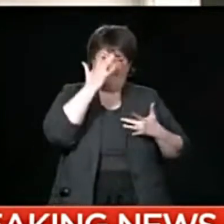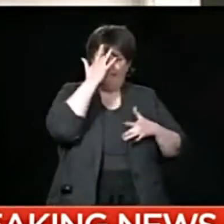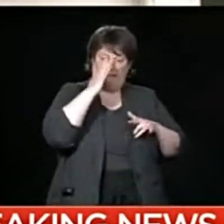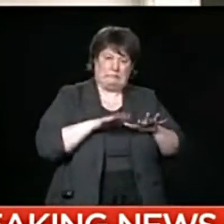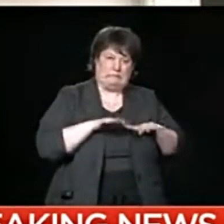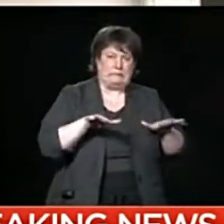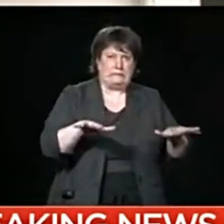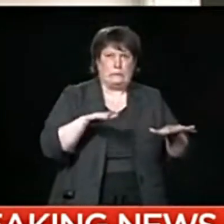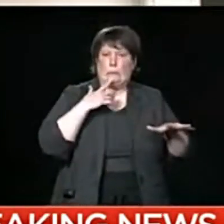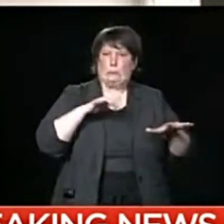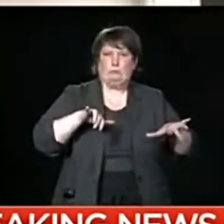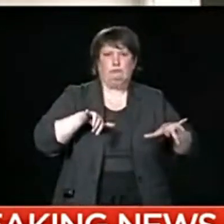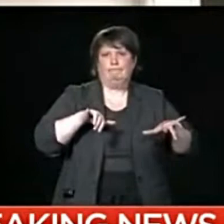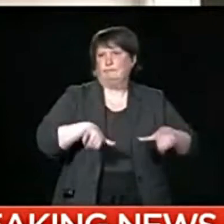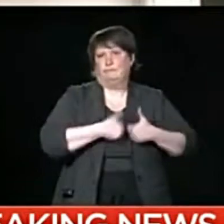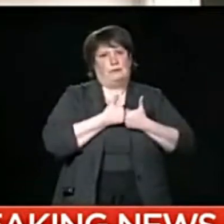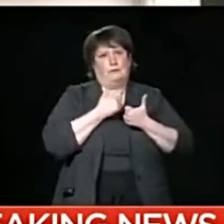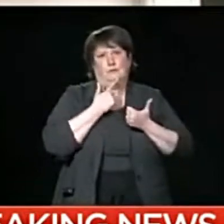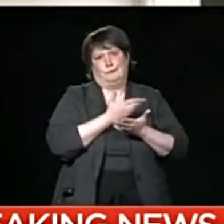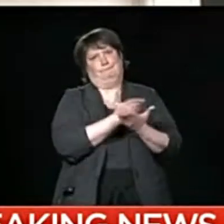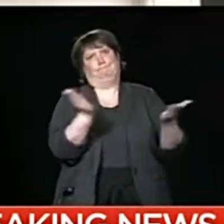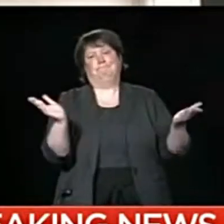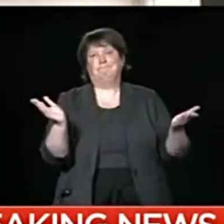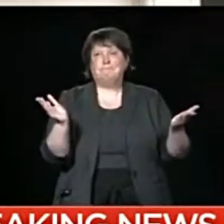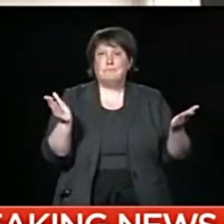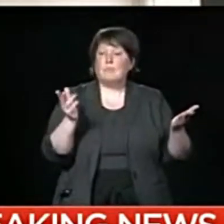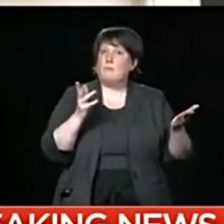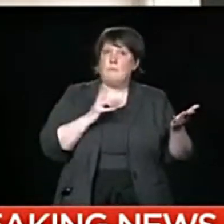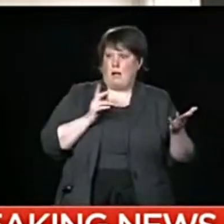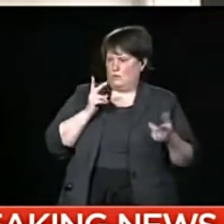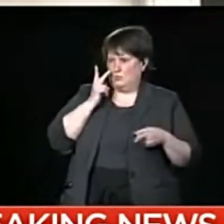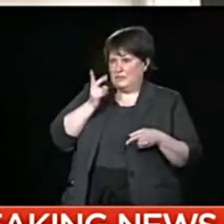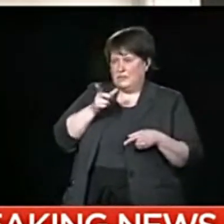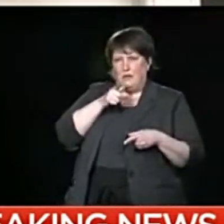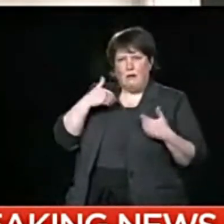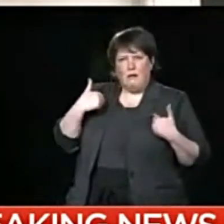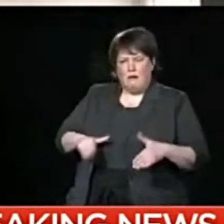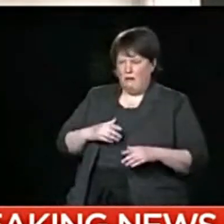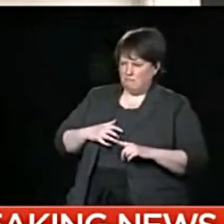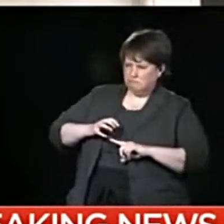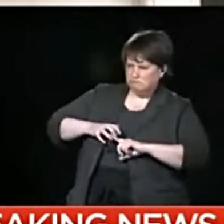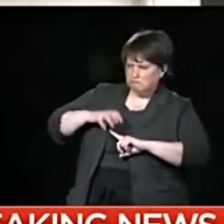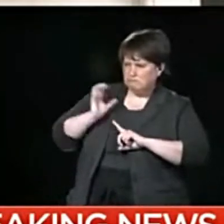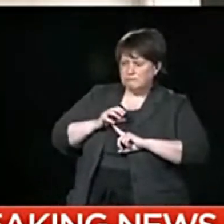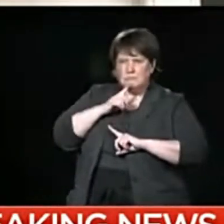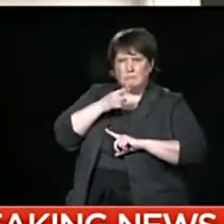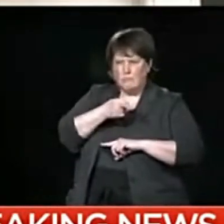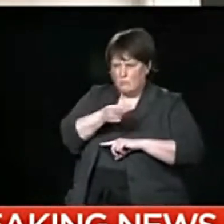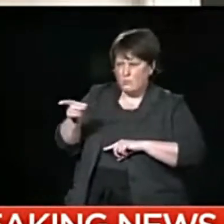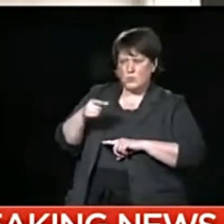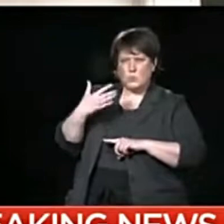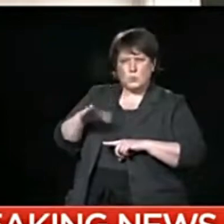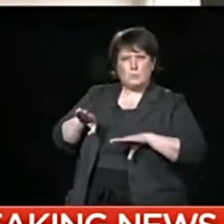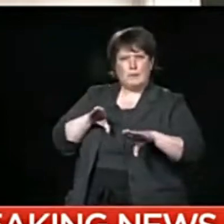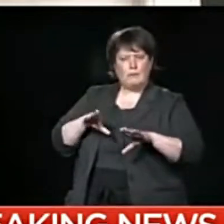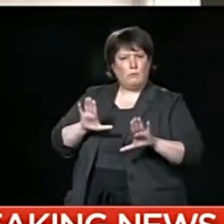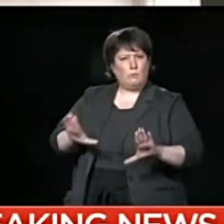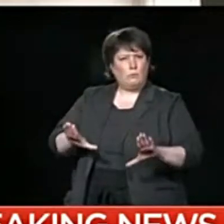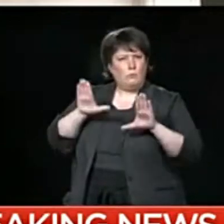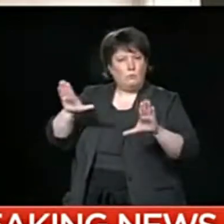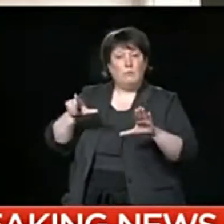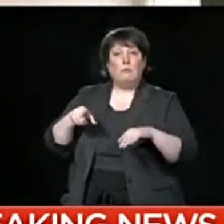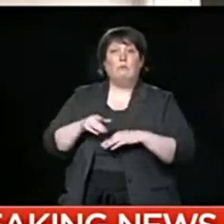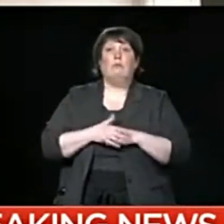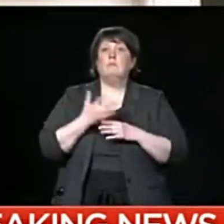people right across the country, but we're also seeing the best of what it means to be Canadian. From coast to coast to